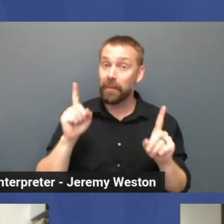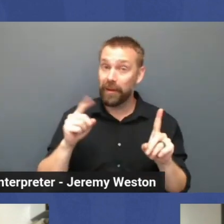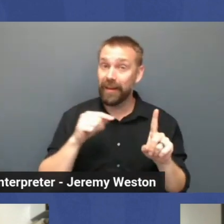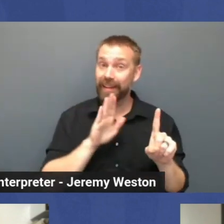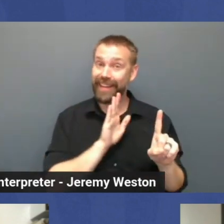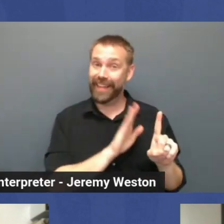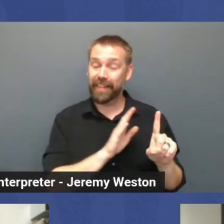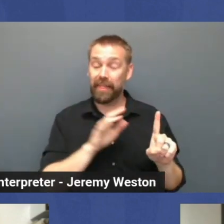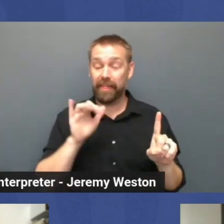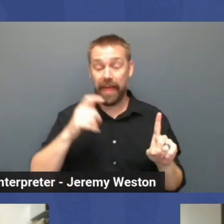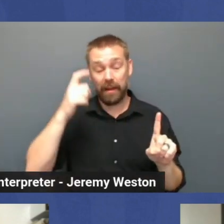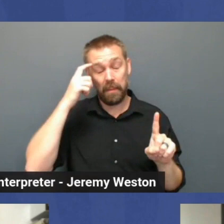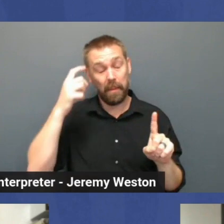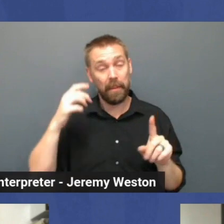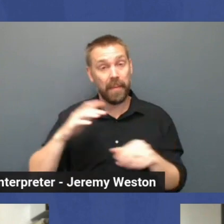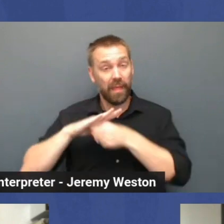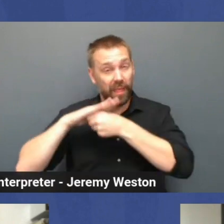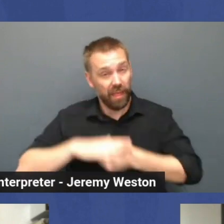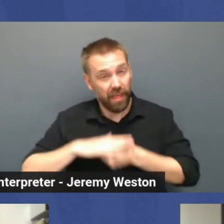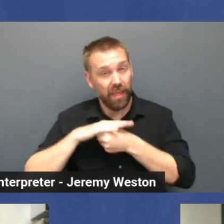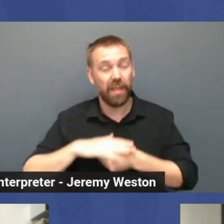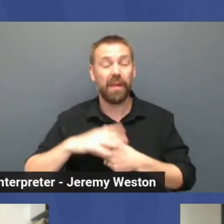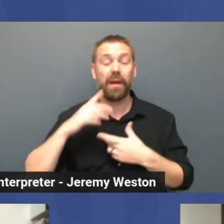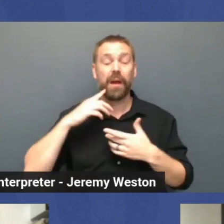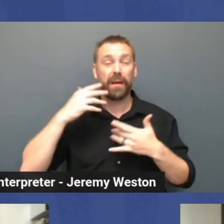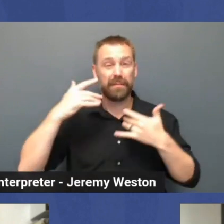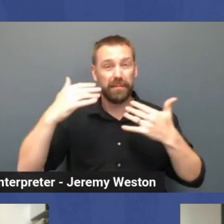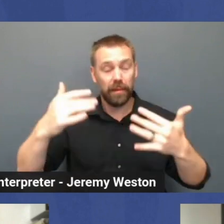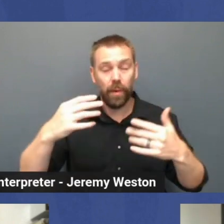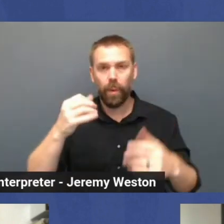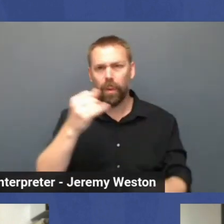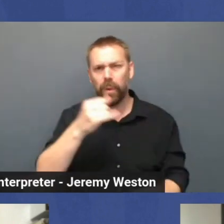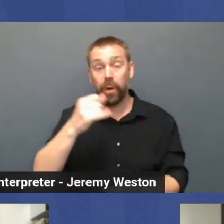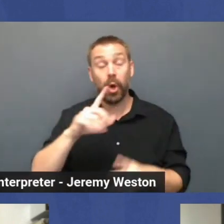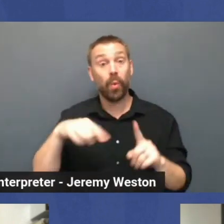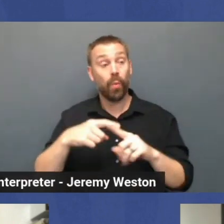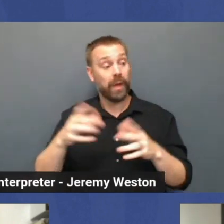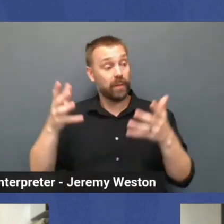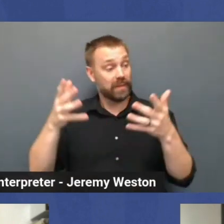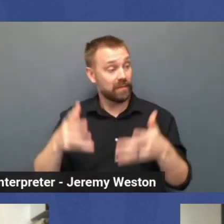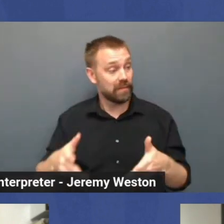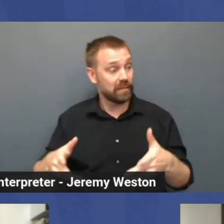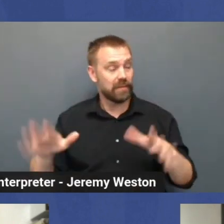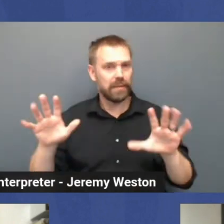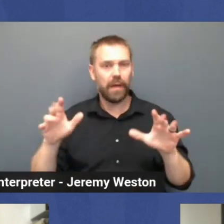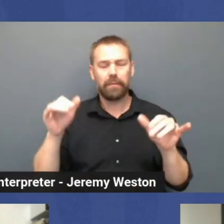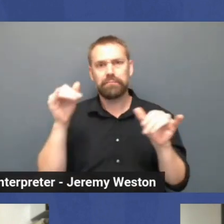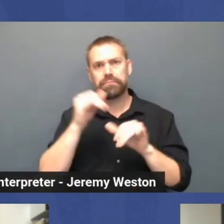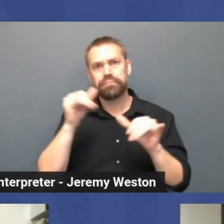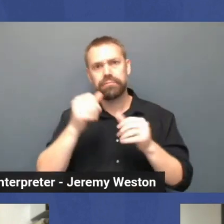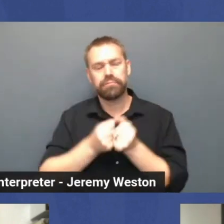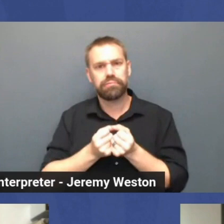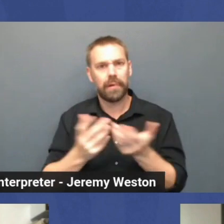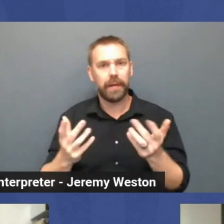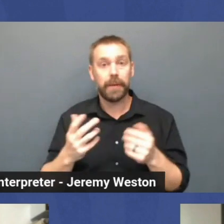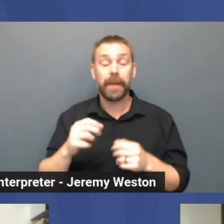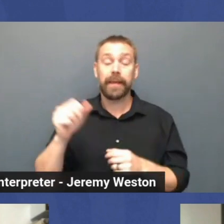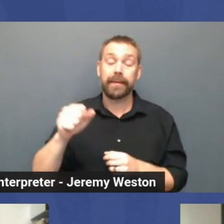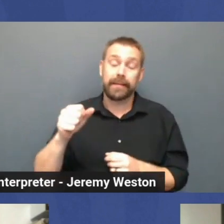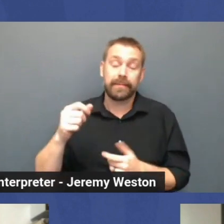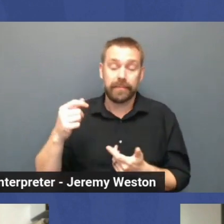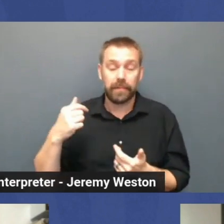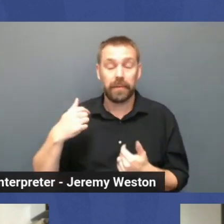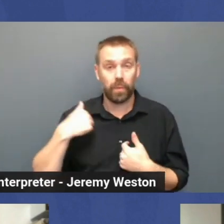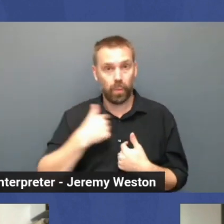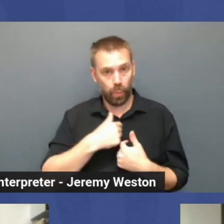get there, what it looks like after it was completed. Because as much as me and Dr. Kimberly want to stand on those front lines and